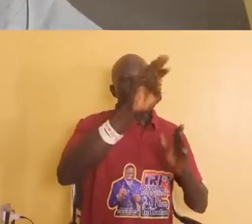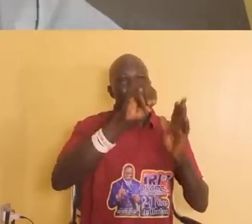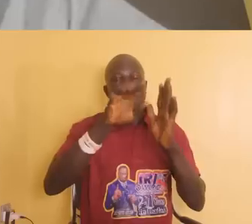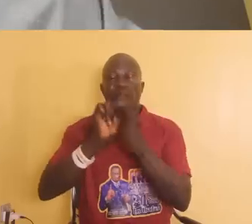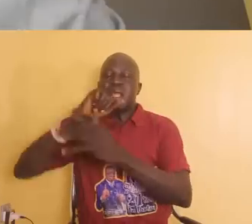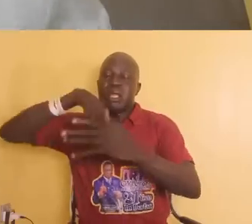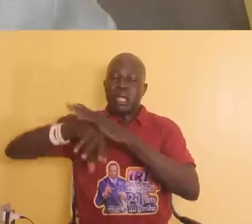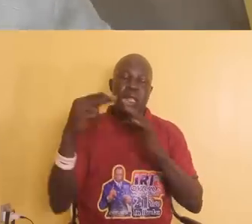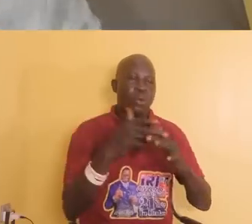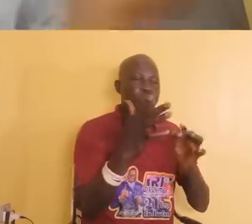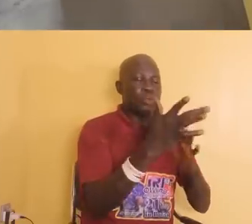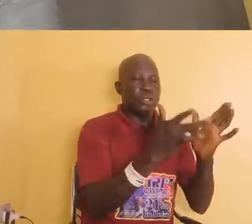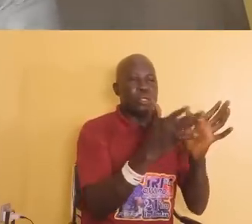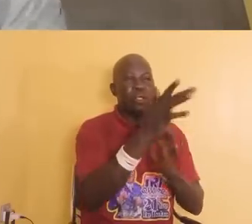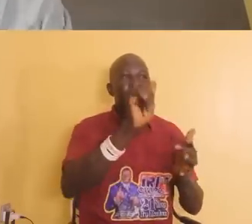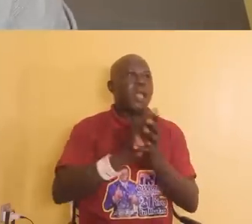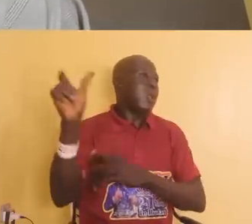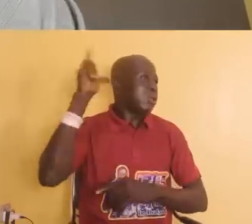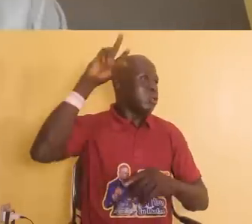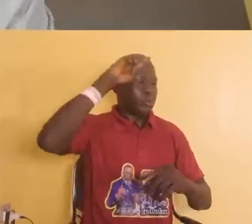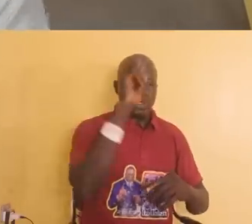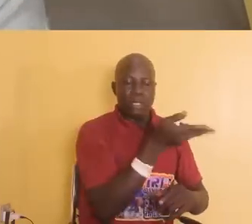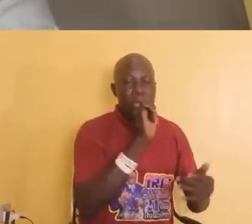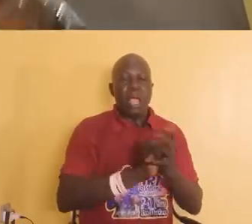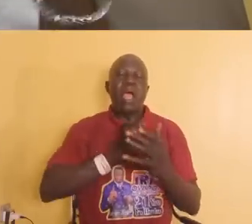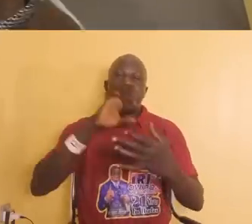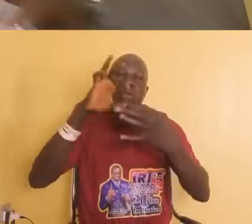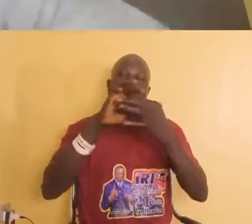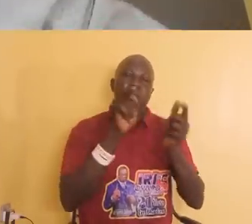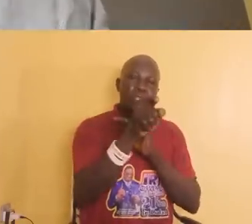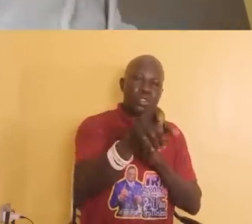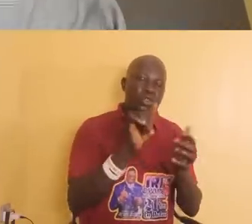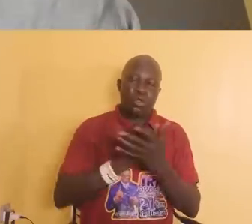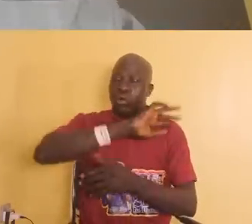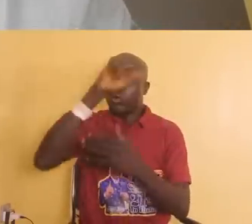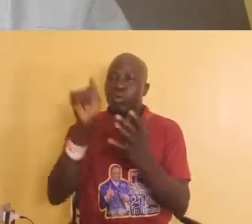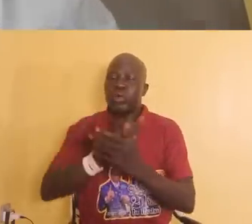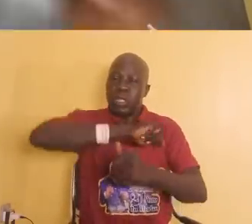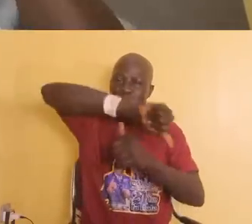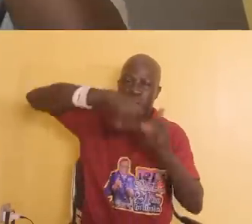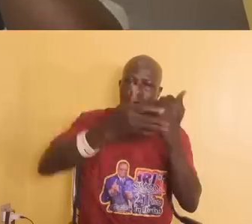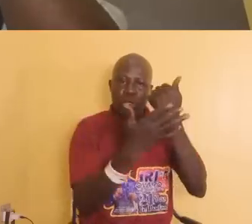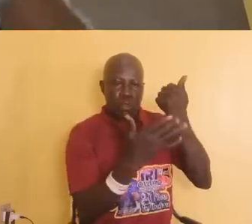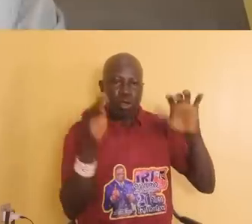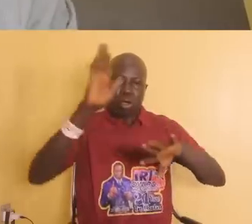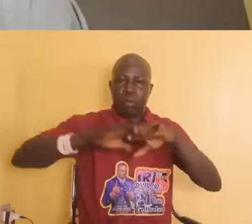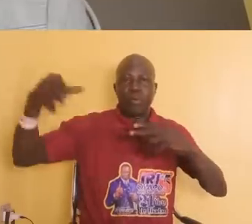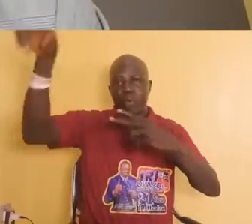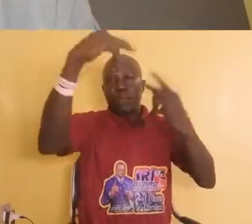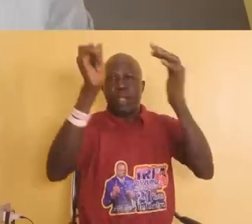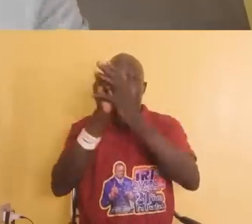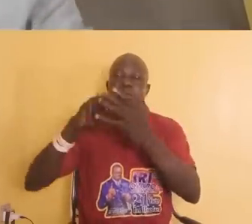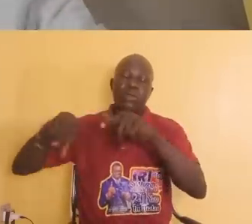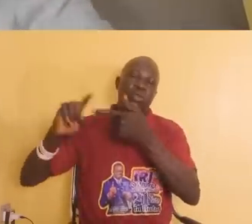media. Bonita Laban Shire. In the name of Jesus. Information. Listen to me. More connect here. I connect. But we are right to give up. Lonnie